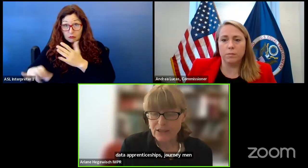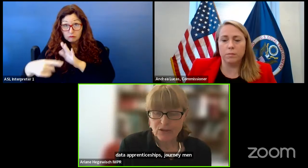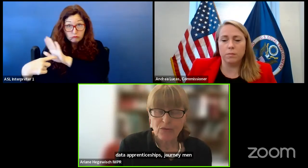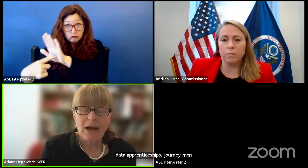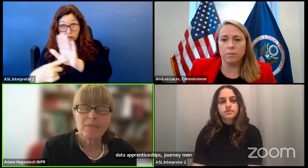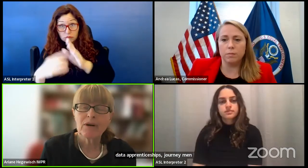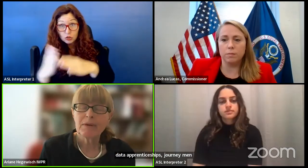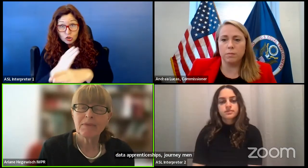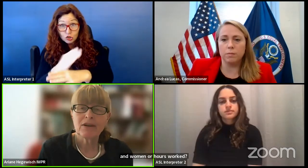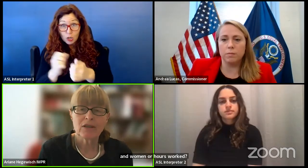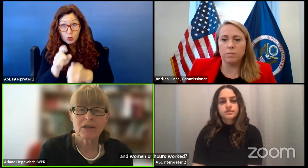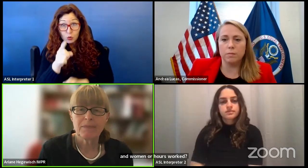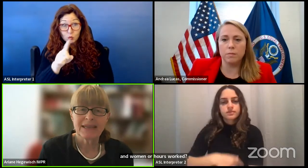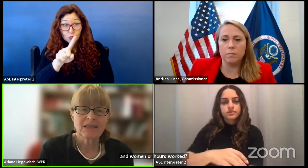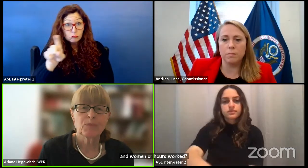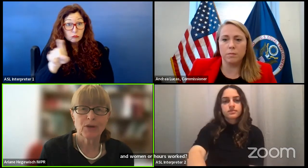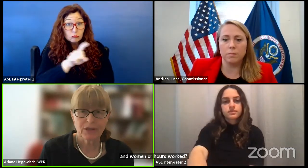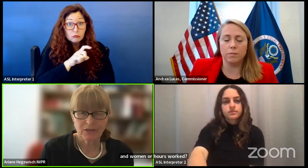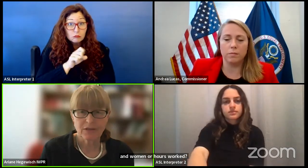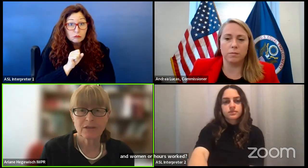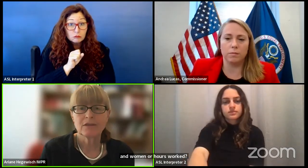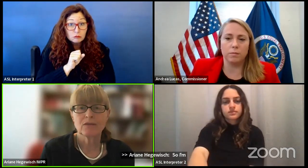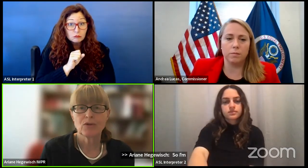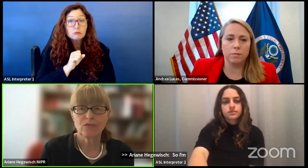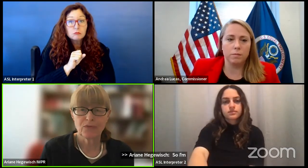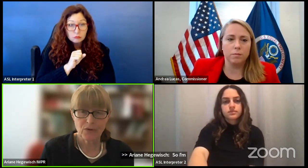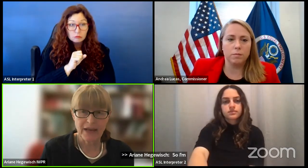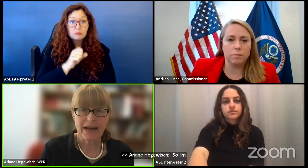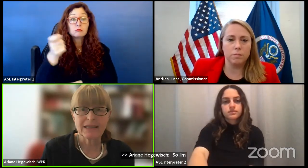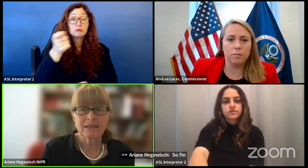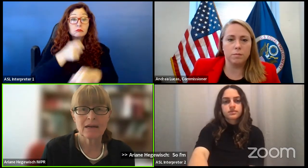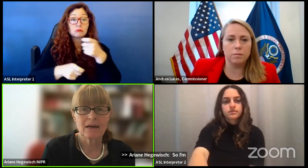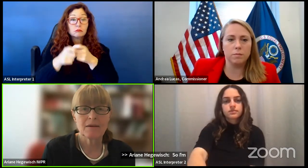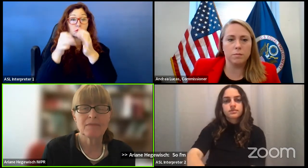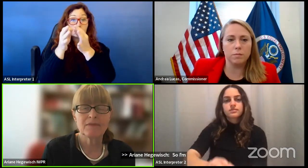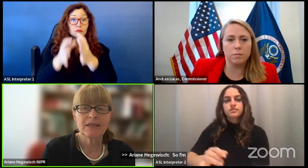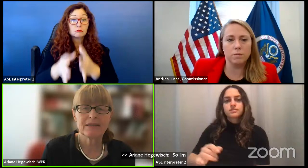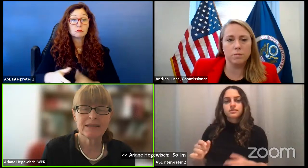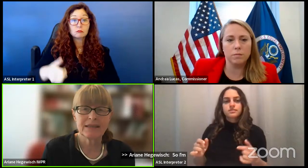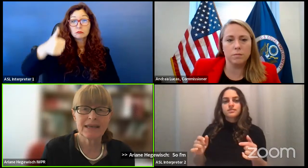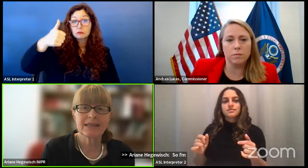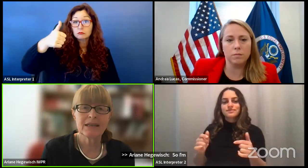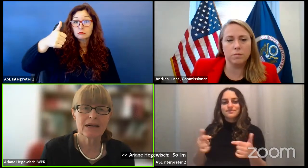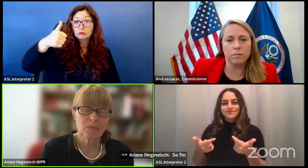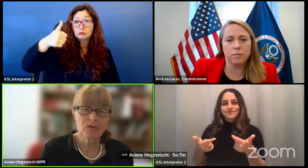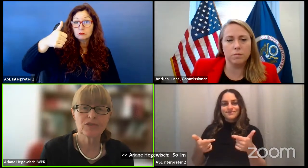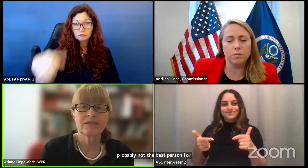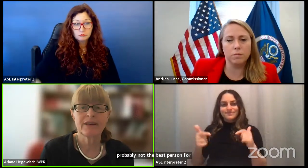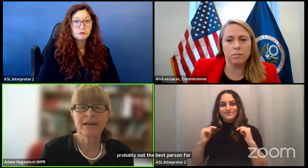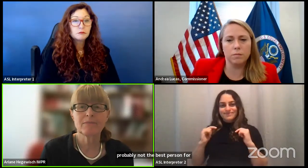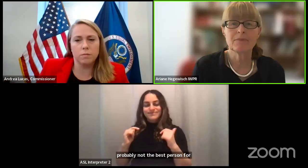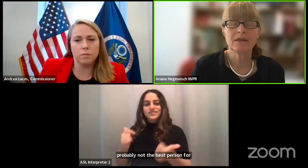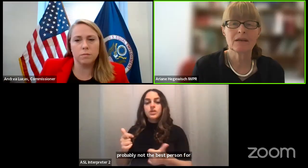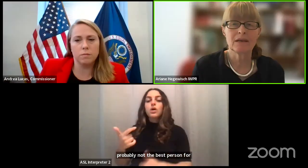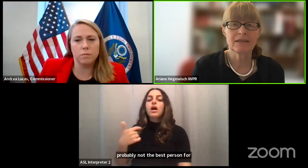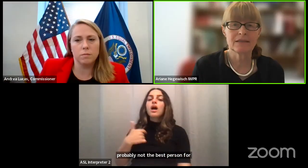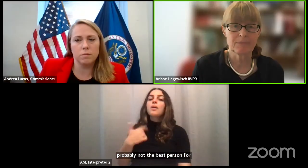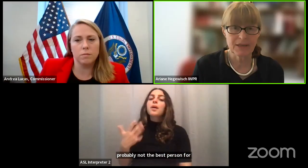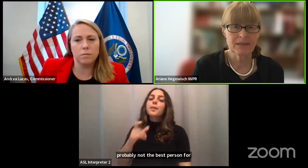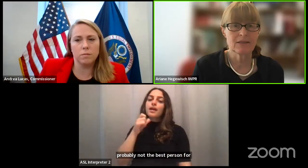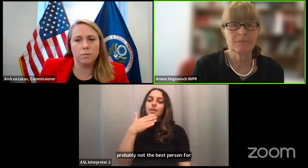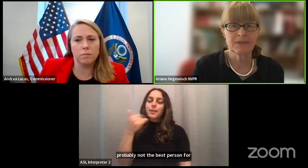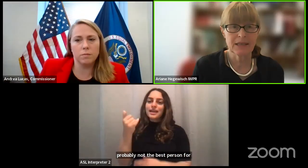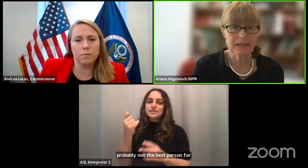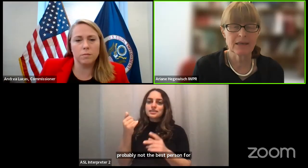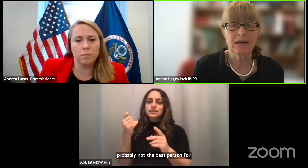i so i'm probably not the best person for that the the data that are most available is